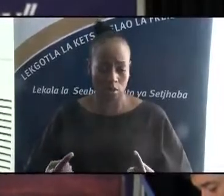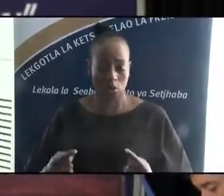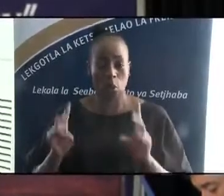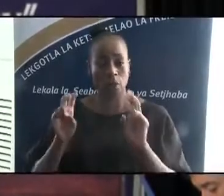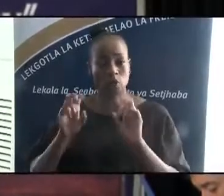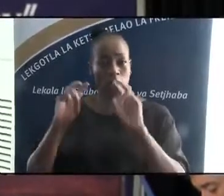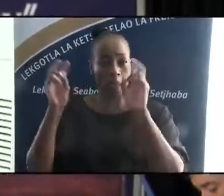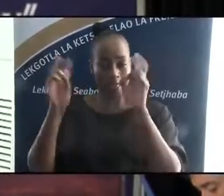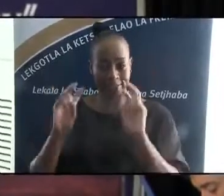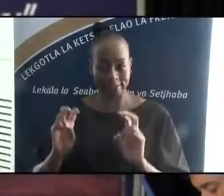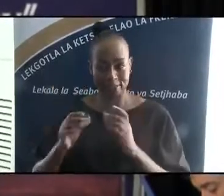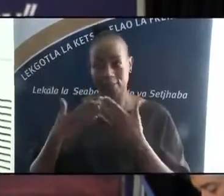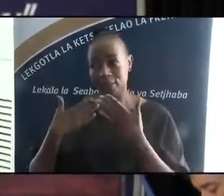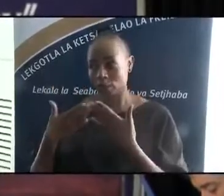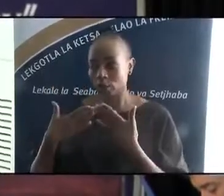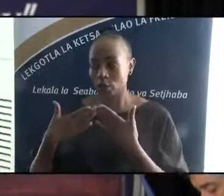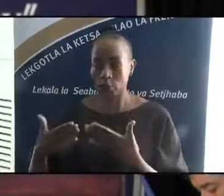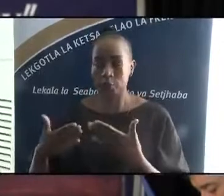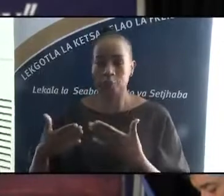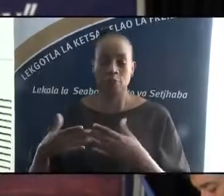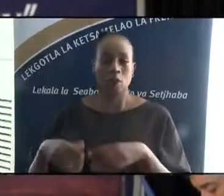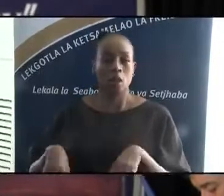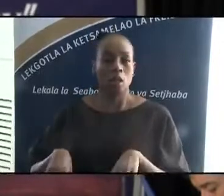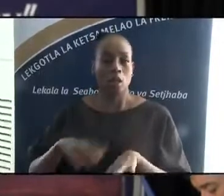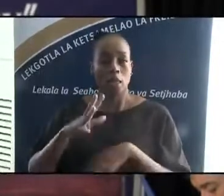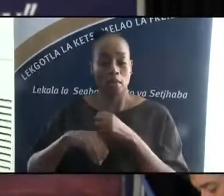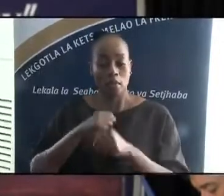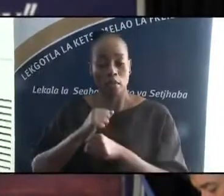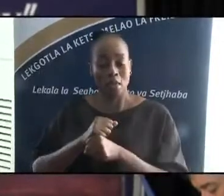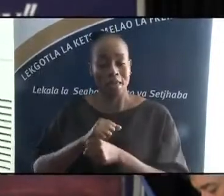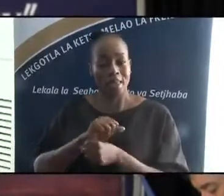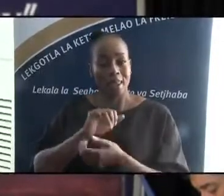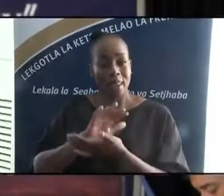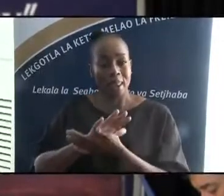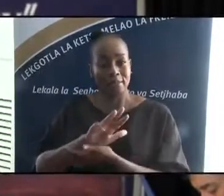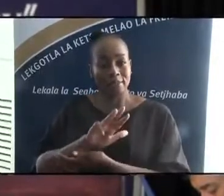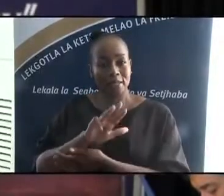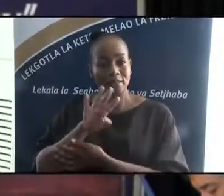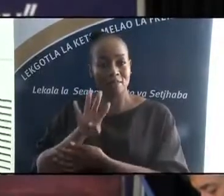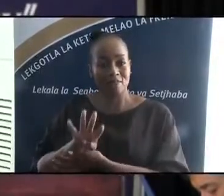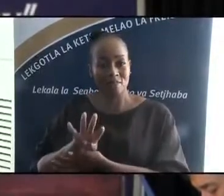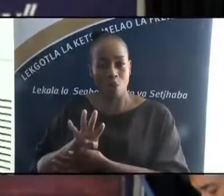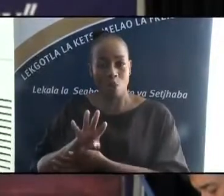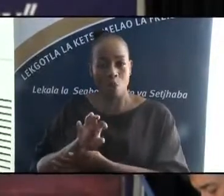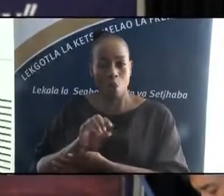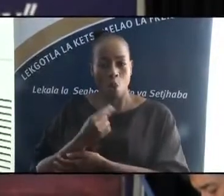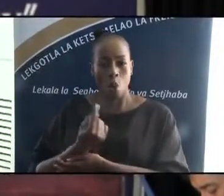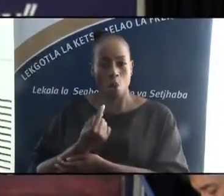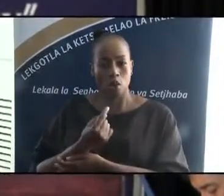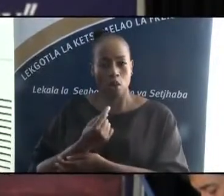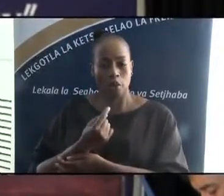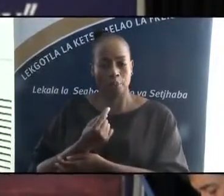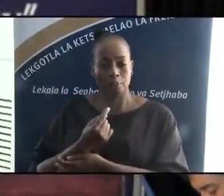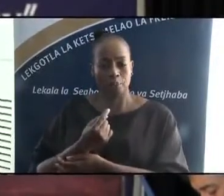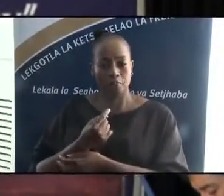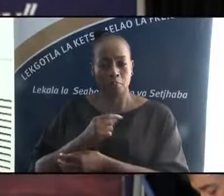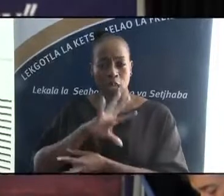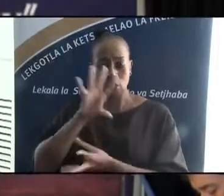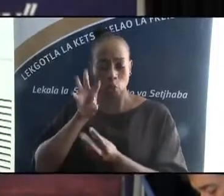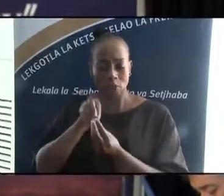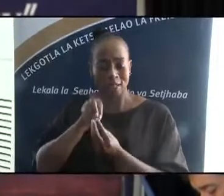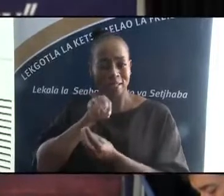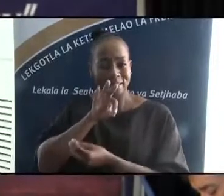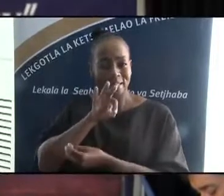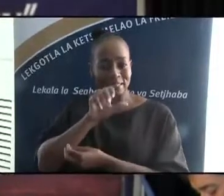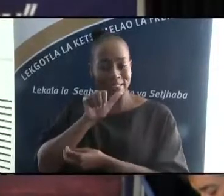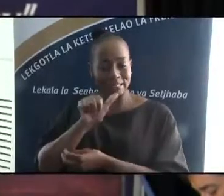electricity, thank you. By 1994, Honourable Speaker, only 36% of the total South